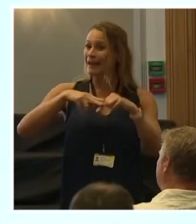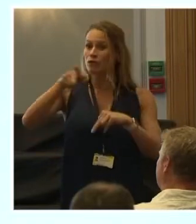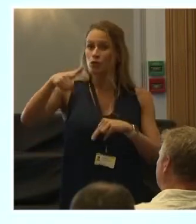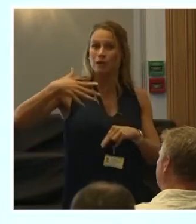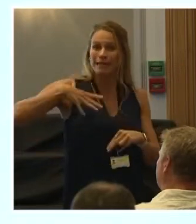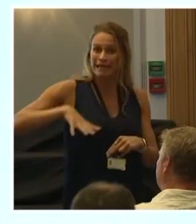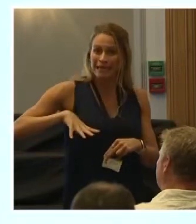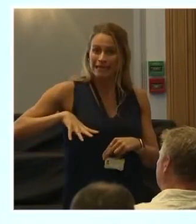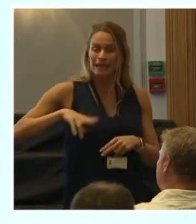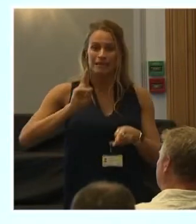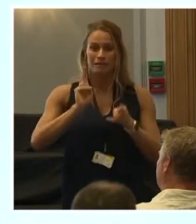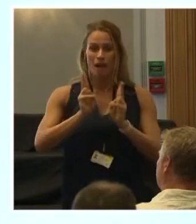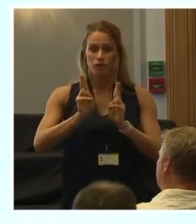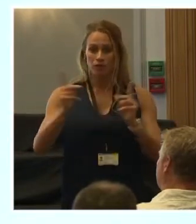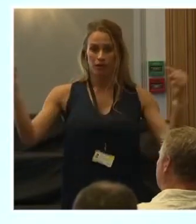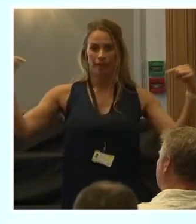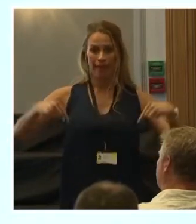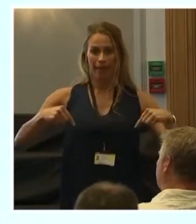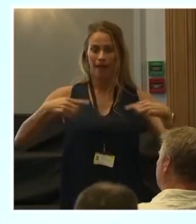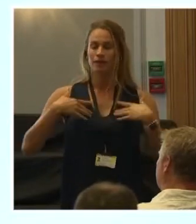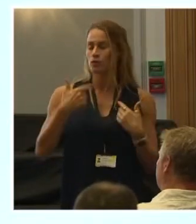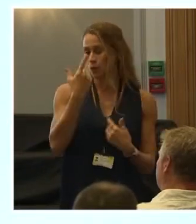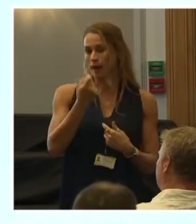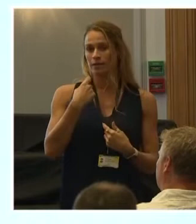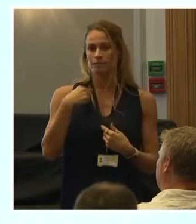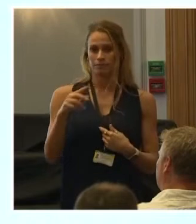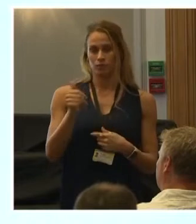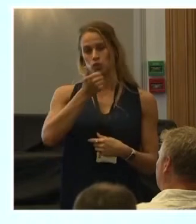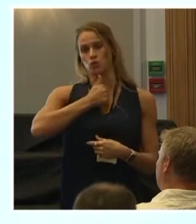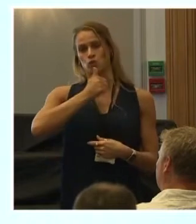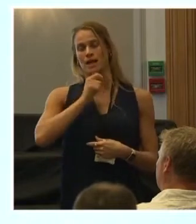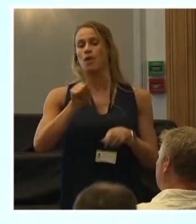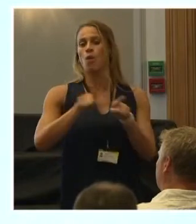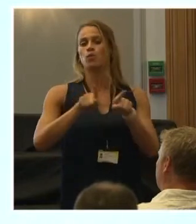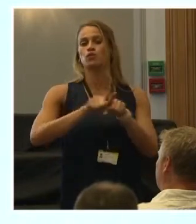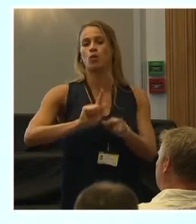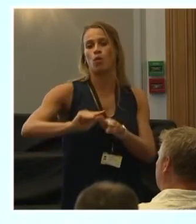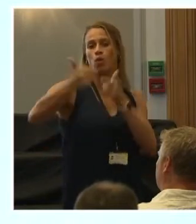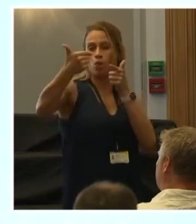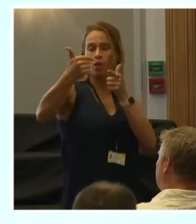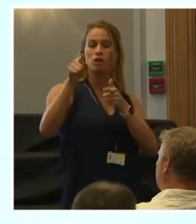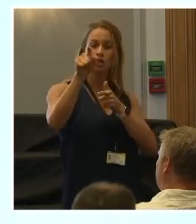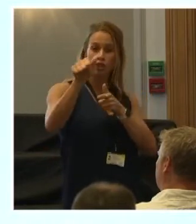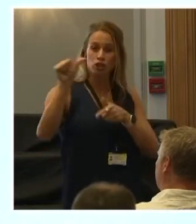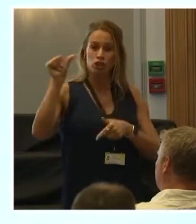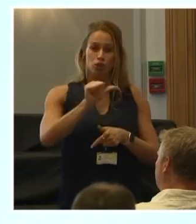here, they are there for you, and for those at home, you should be able to see them on the screens as well.